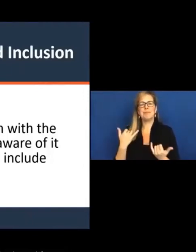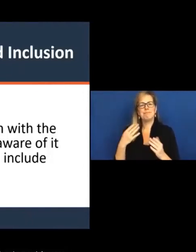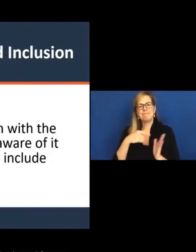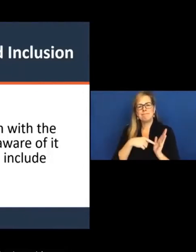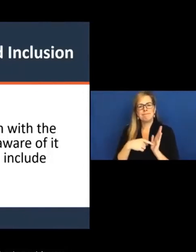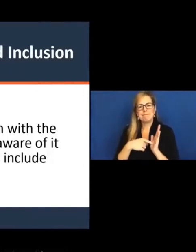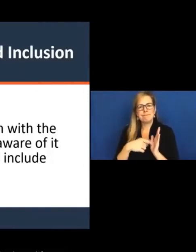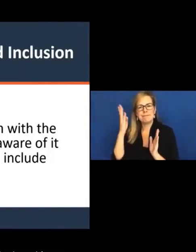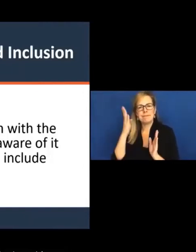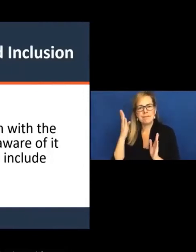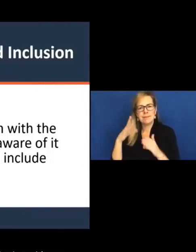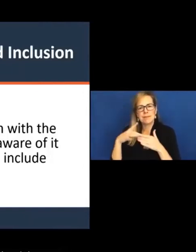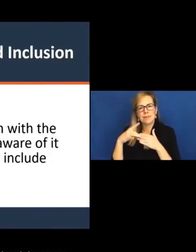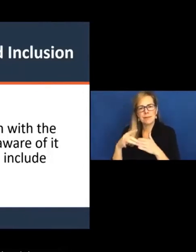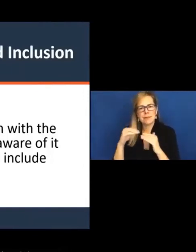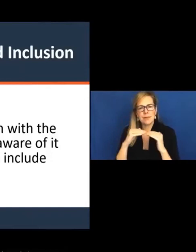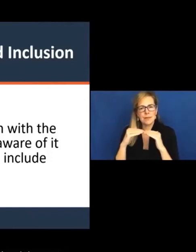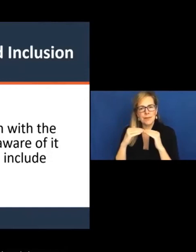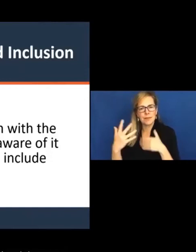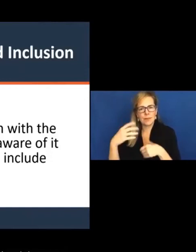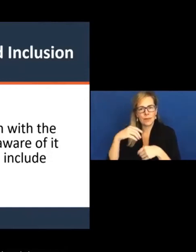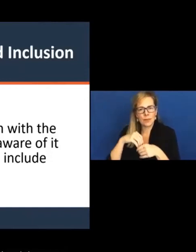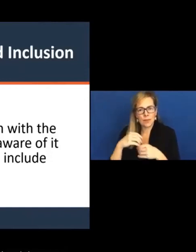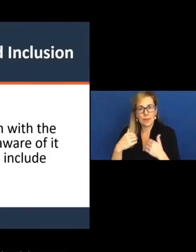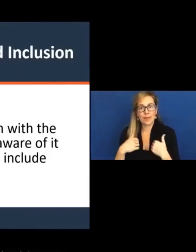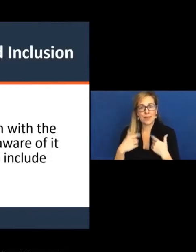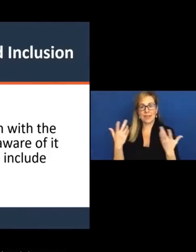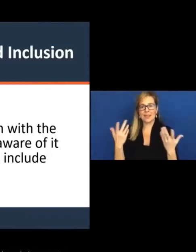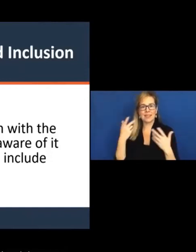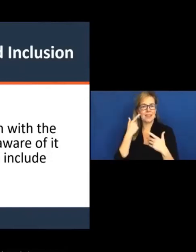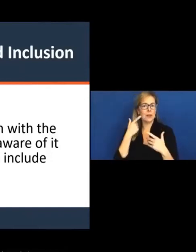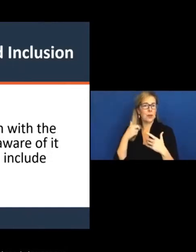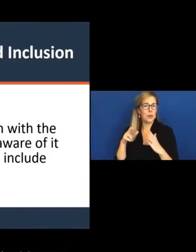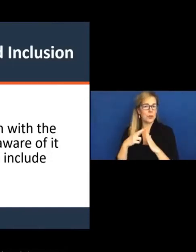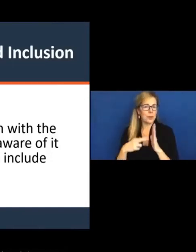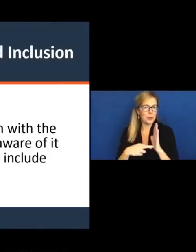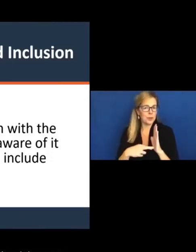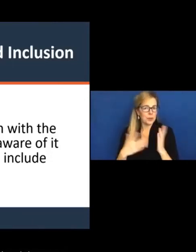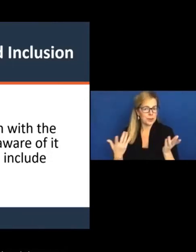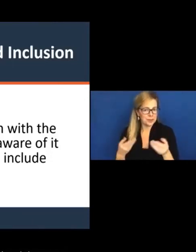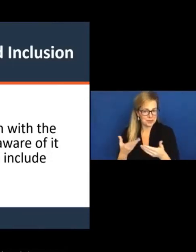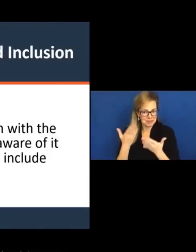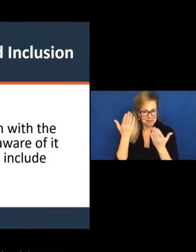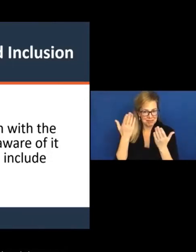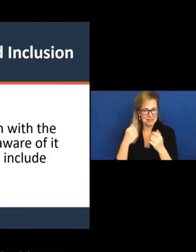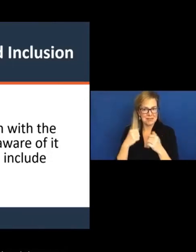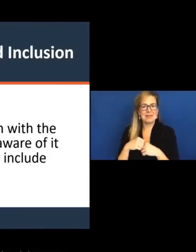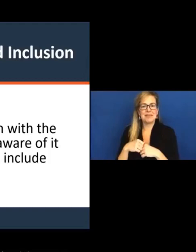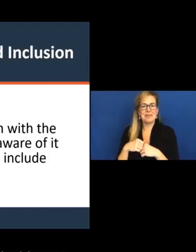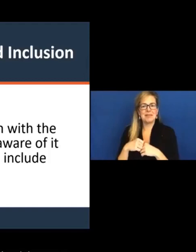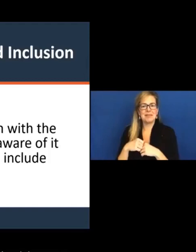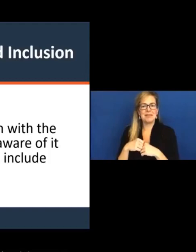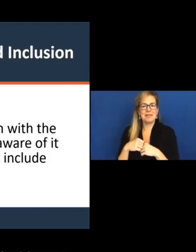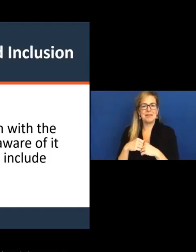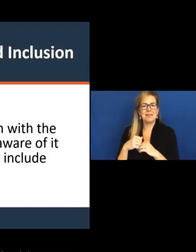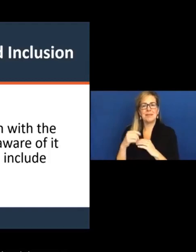and inclusion. And we have a golden rule. Here it is. Create and